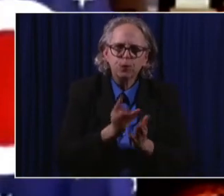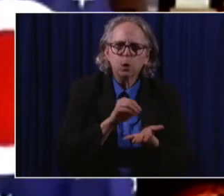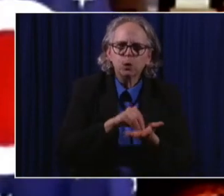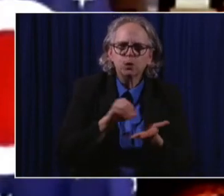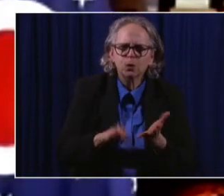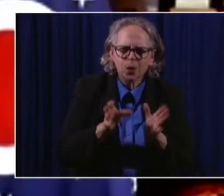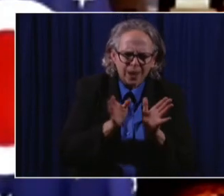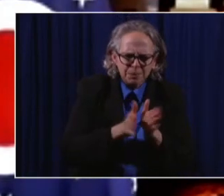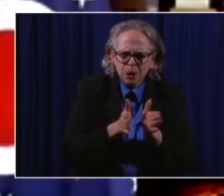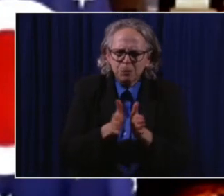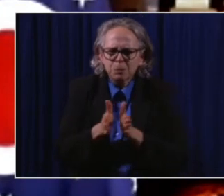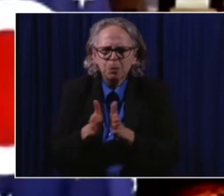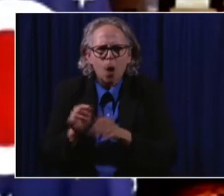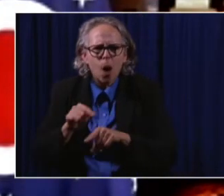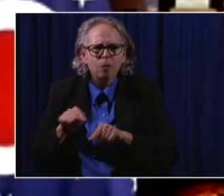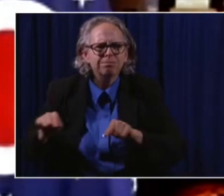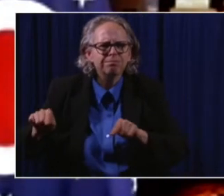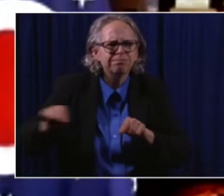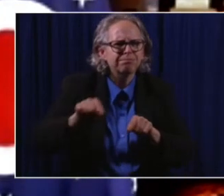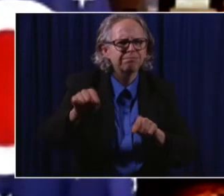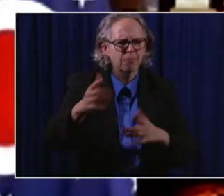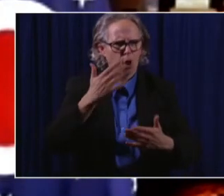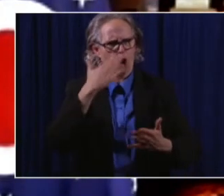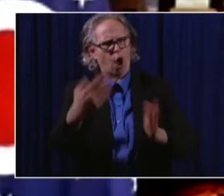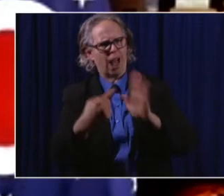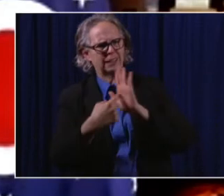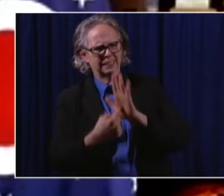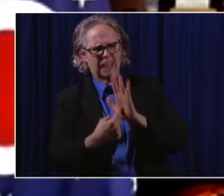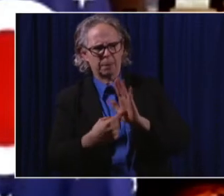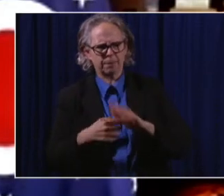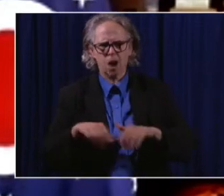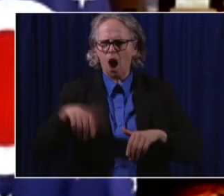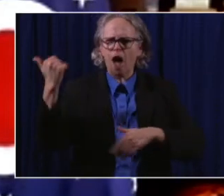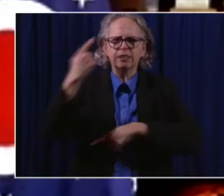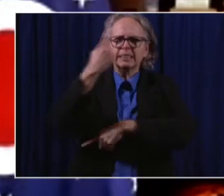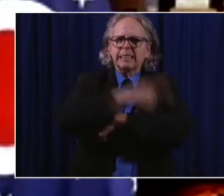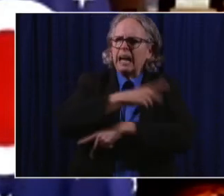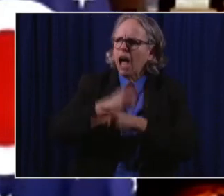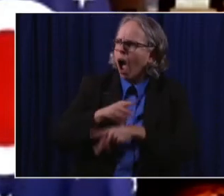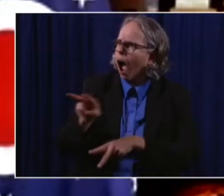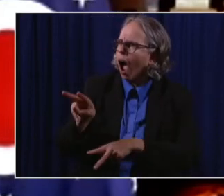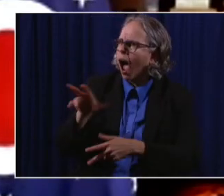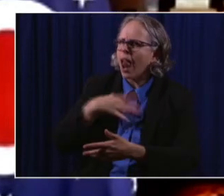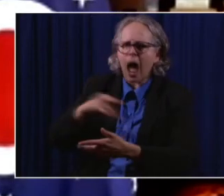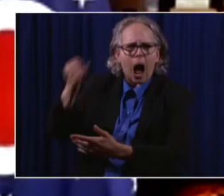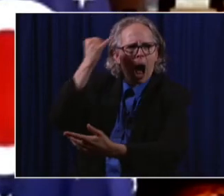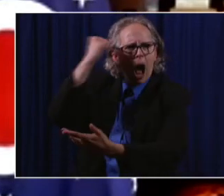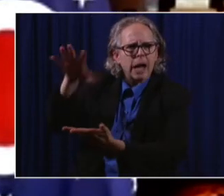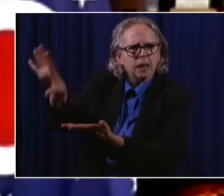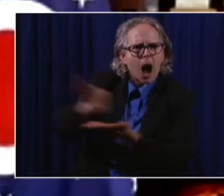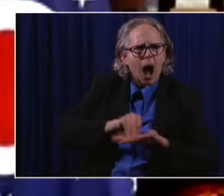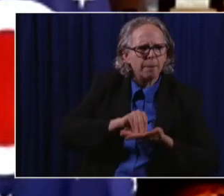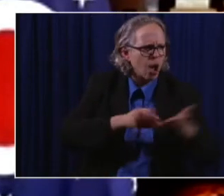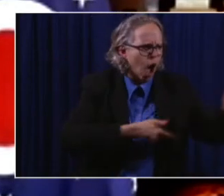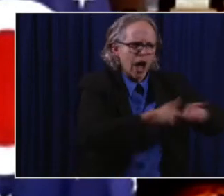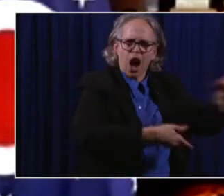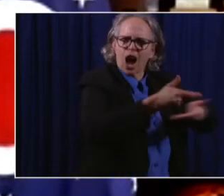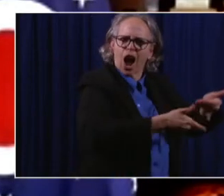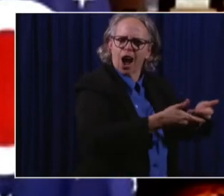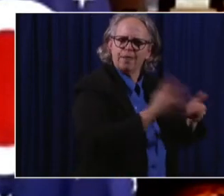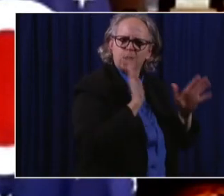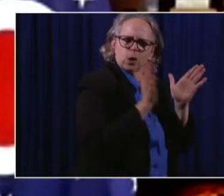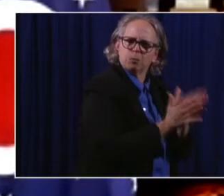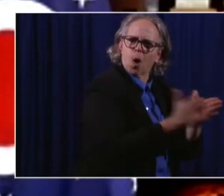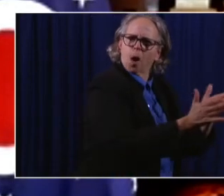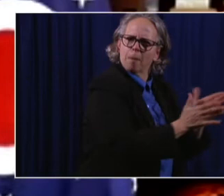to keep the environment there safe. When many schools were closing and going to remote learning, the Children's Discovery set